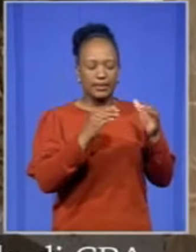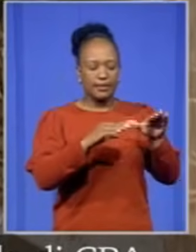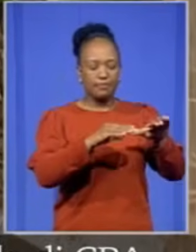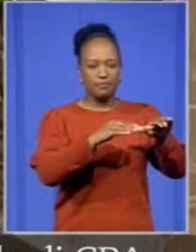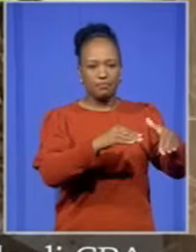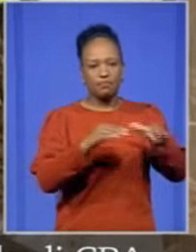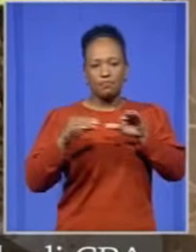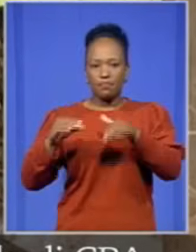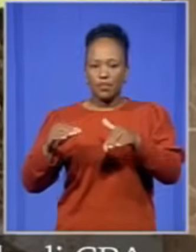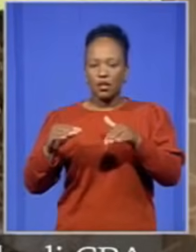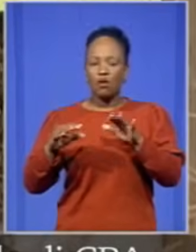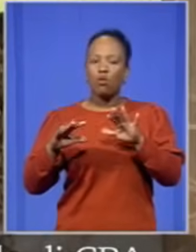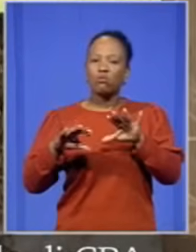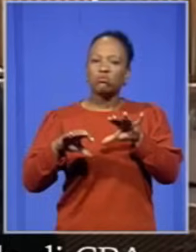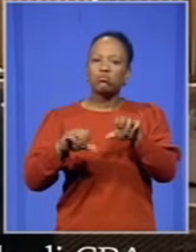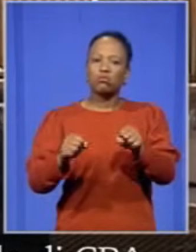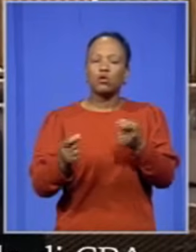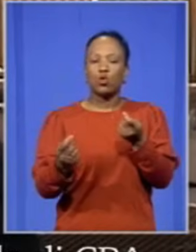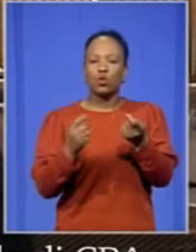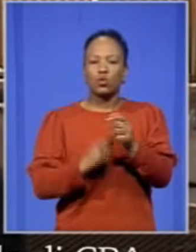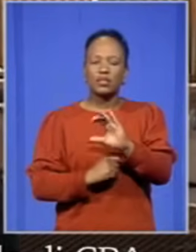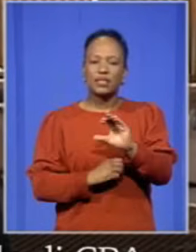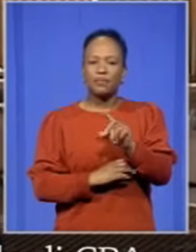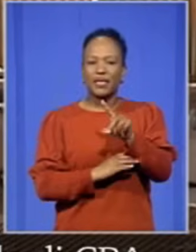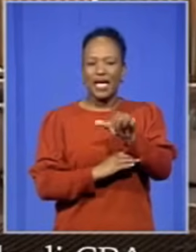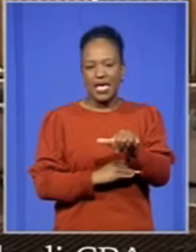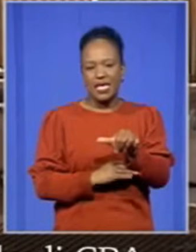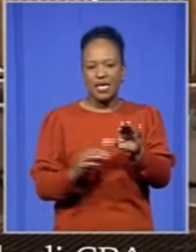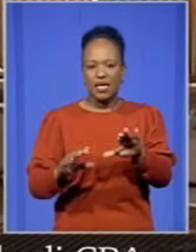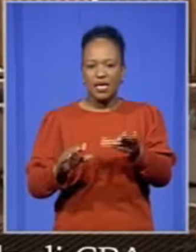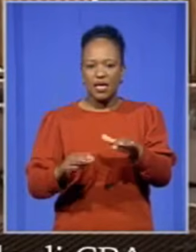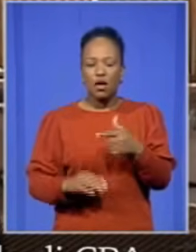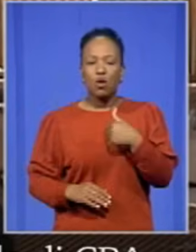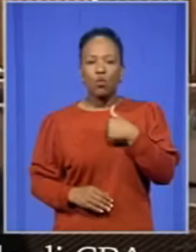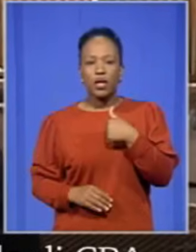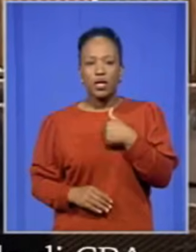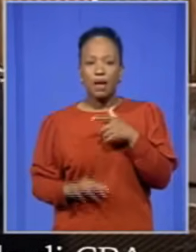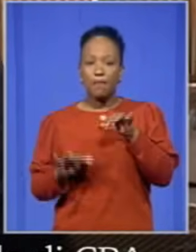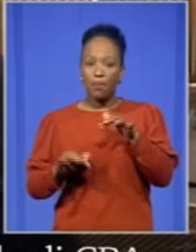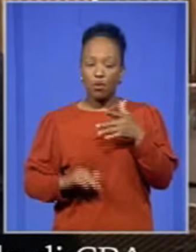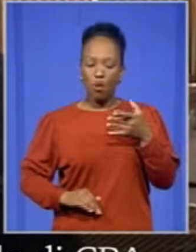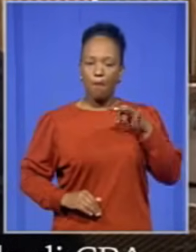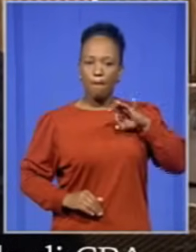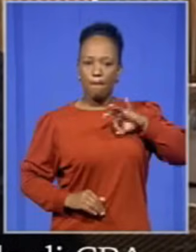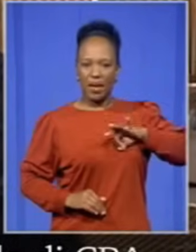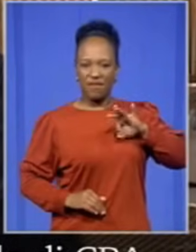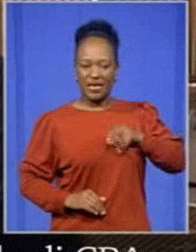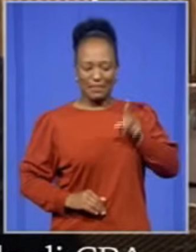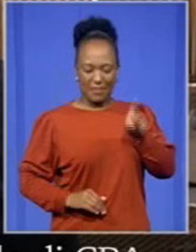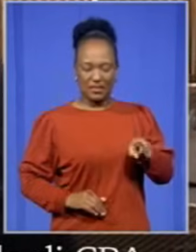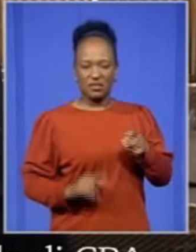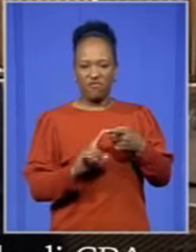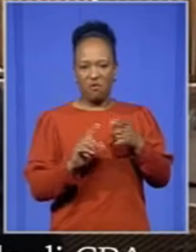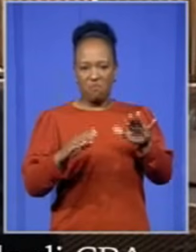ya CPA ya di-parel. Re le di-beneficiary re tlhoka go thusiwa ka